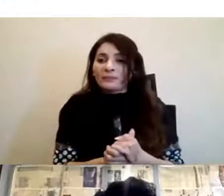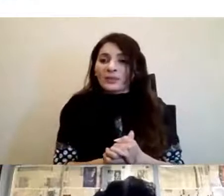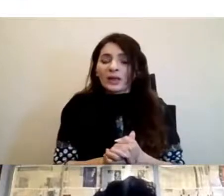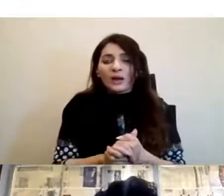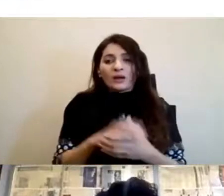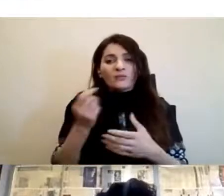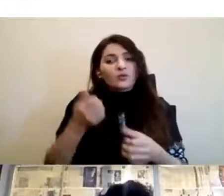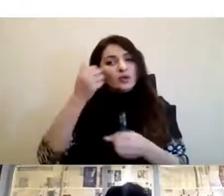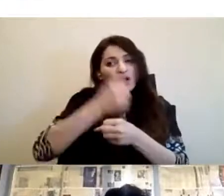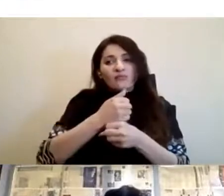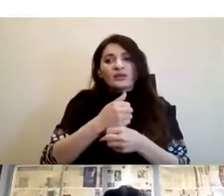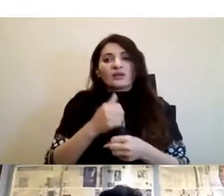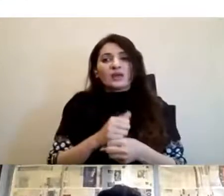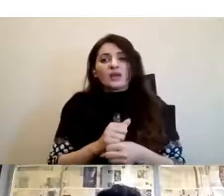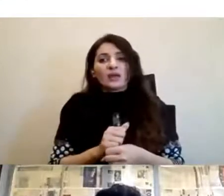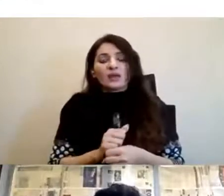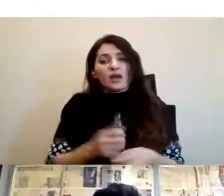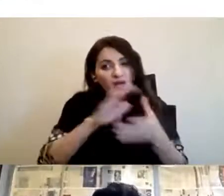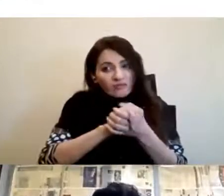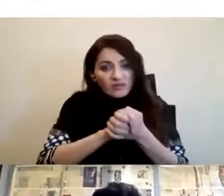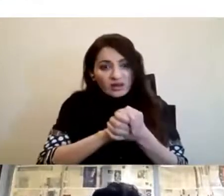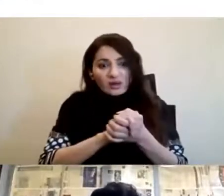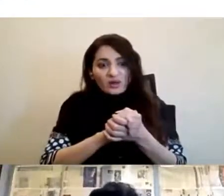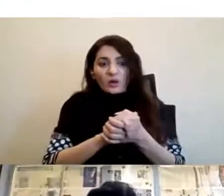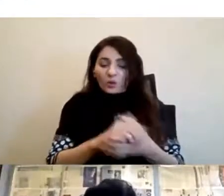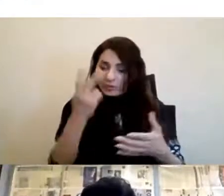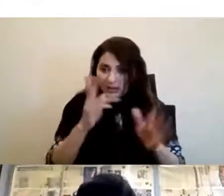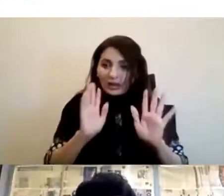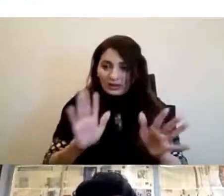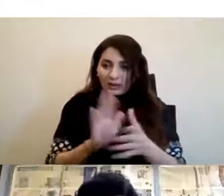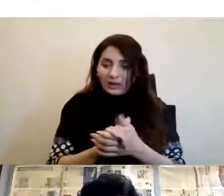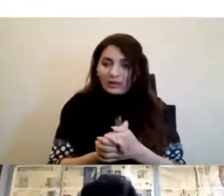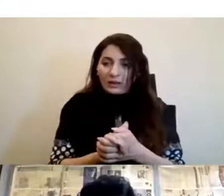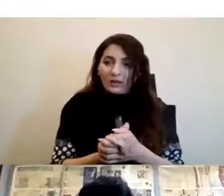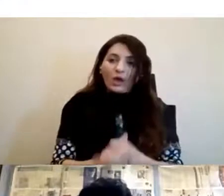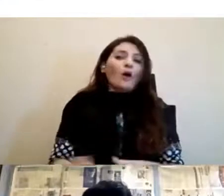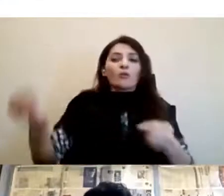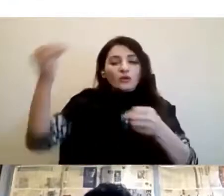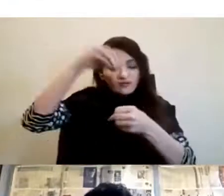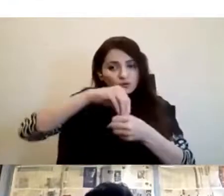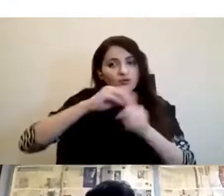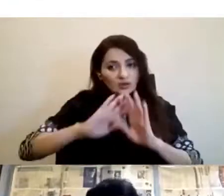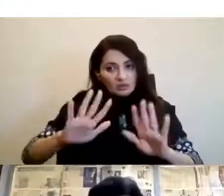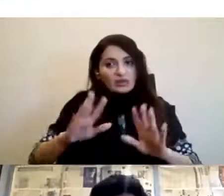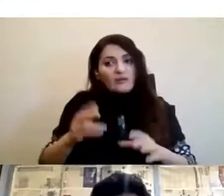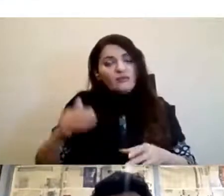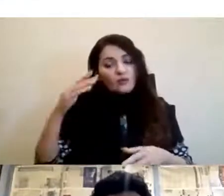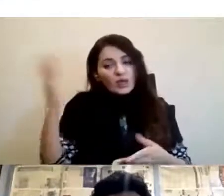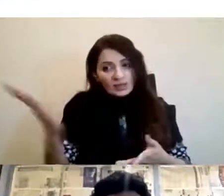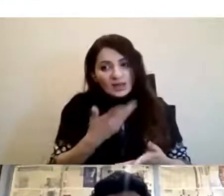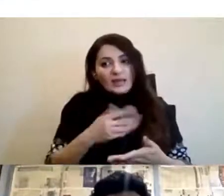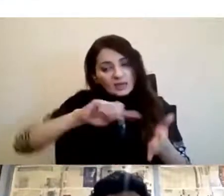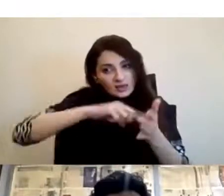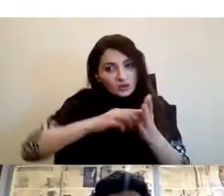government have huge commitment, that's why government are investing resource for developing new technologies, developing